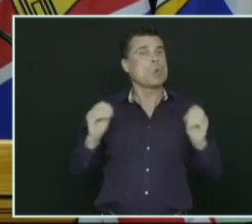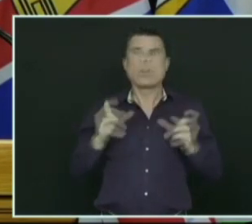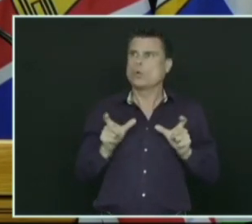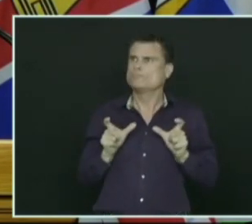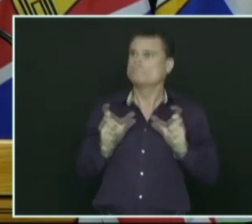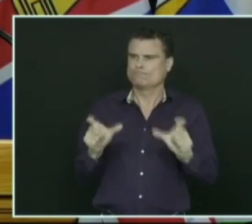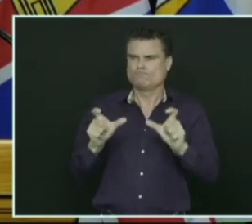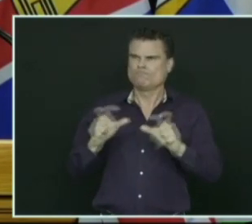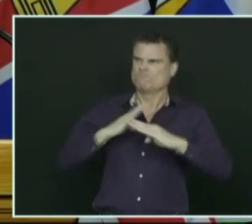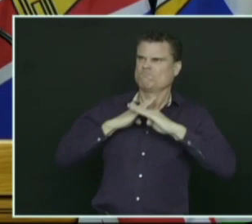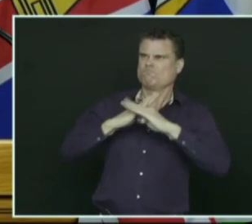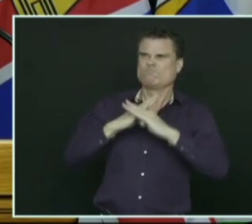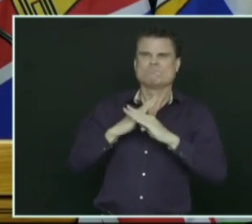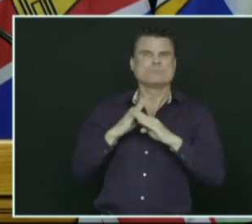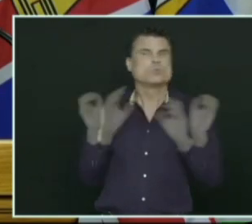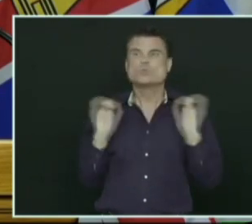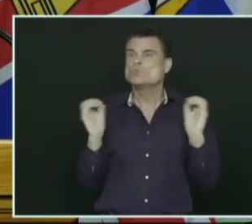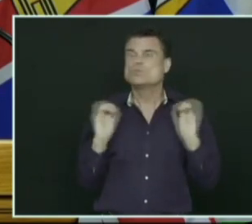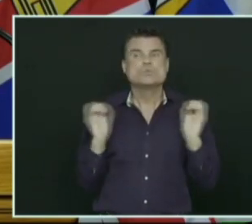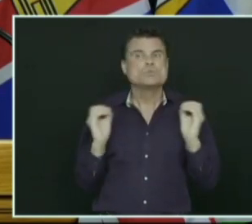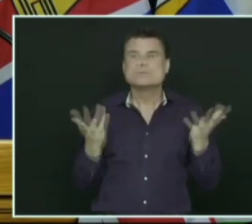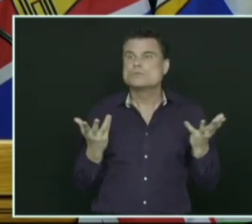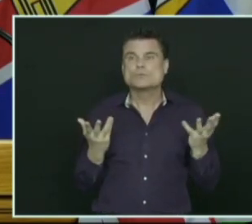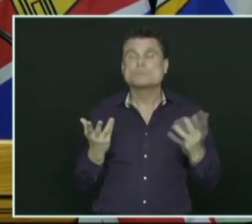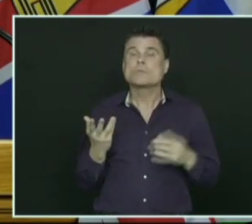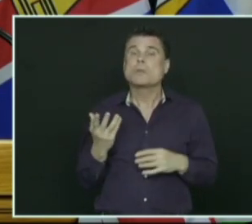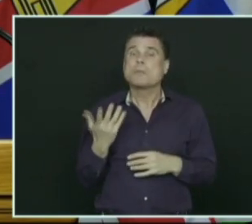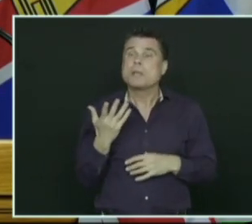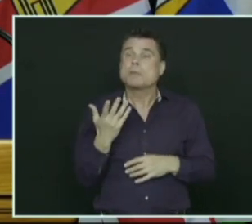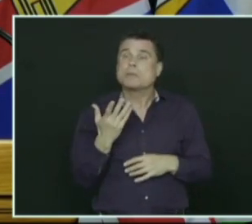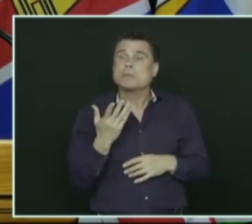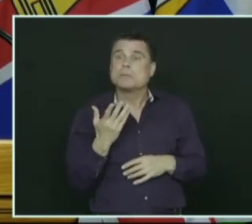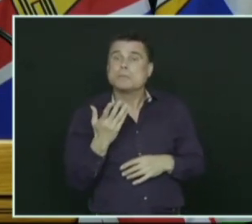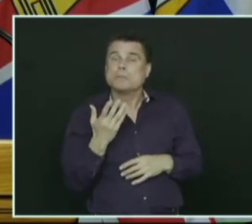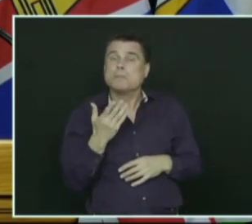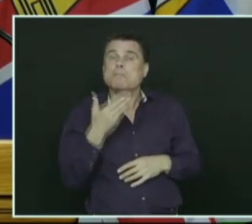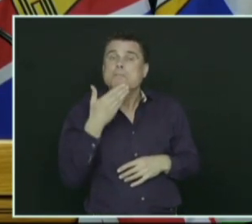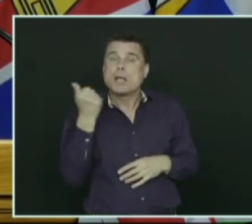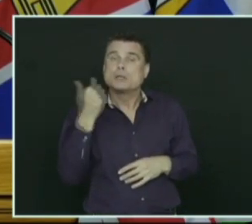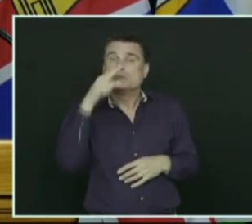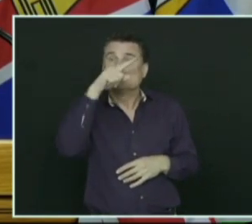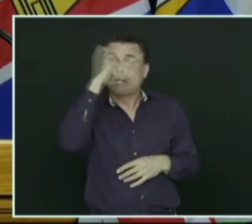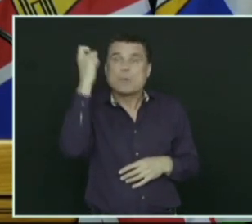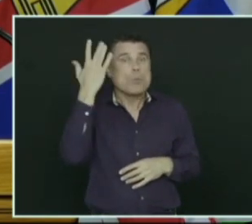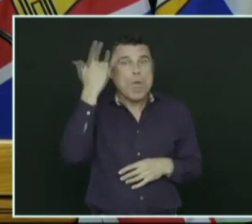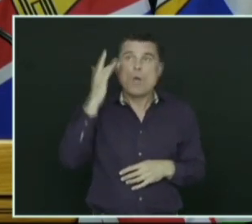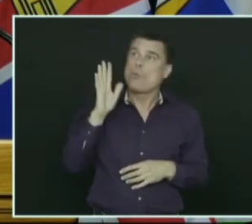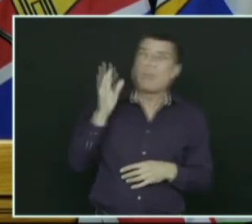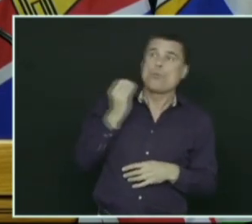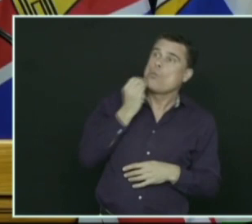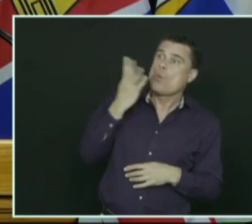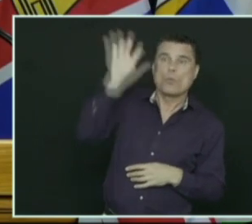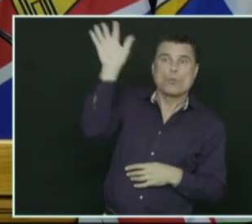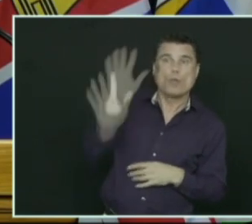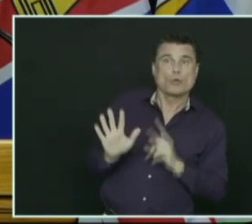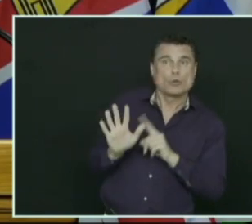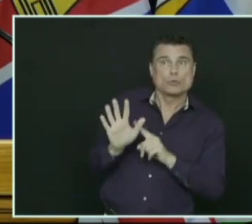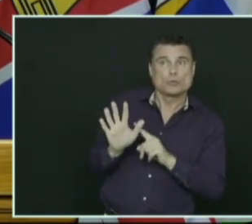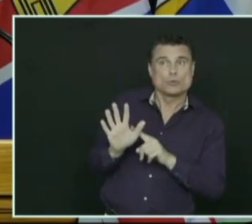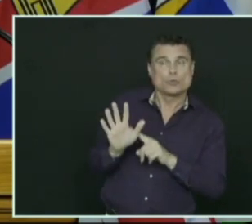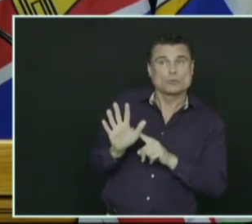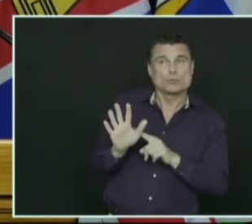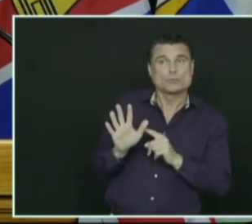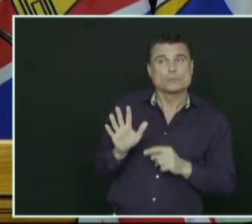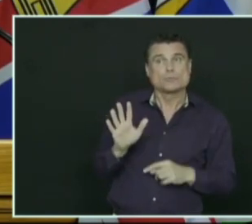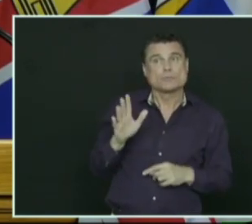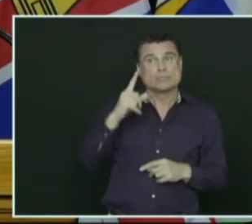and we now have, as you know, our 7 linked labs in British Columbia. We have also been focusing on a more